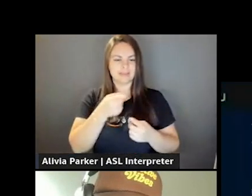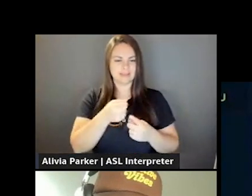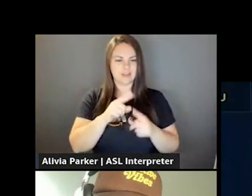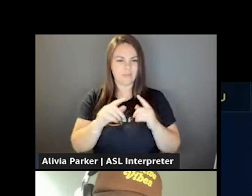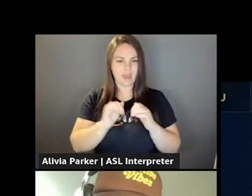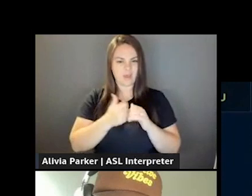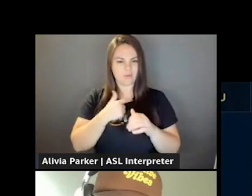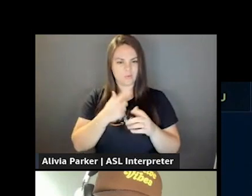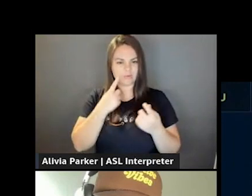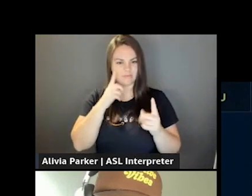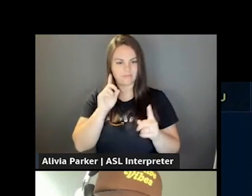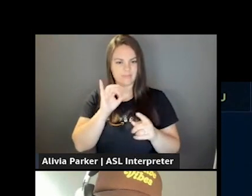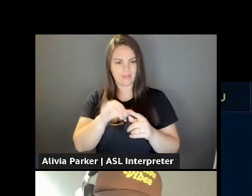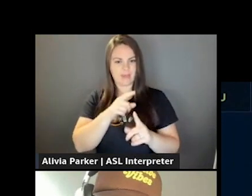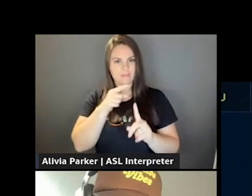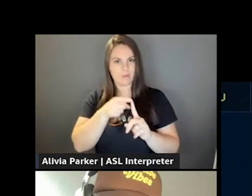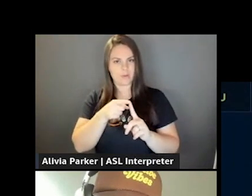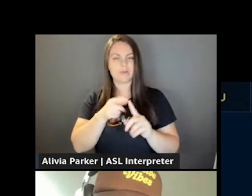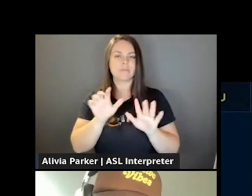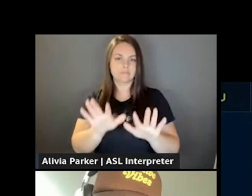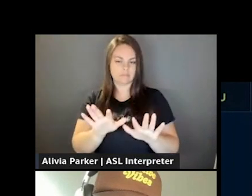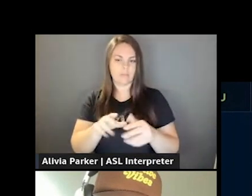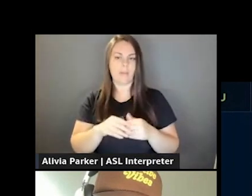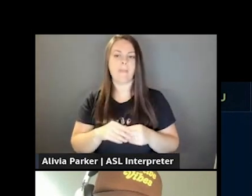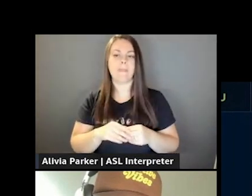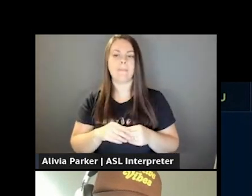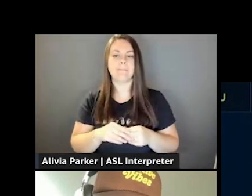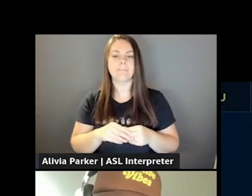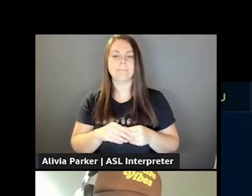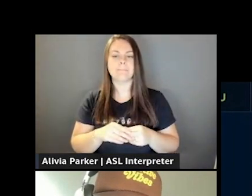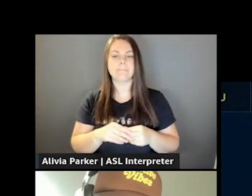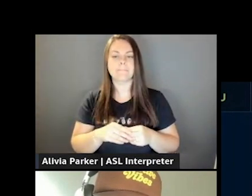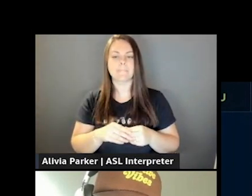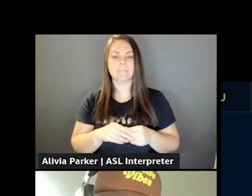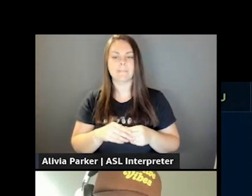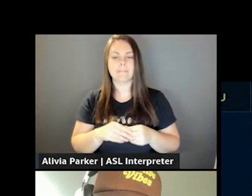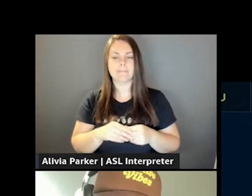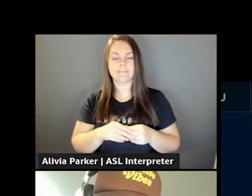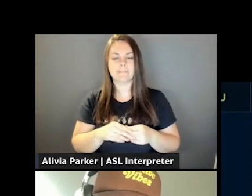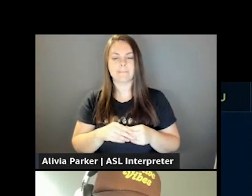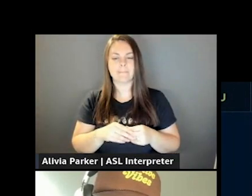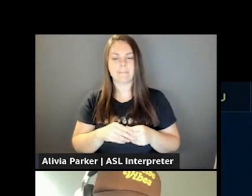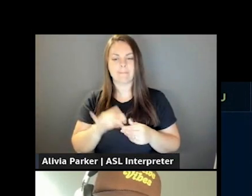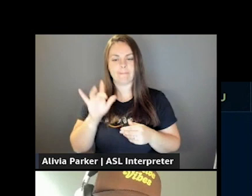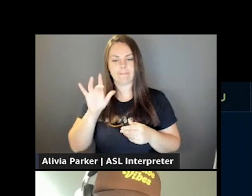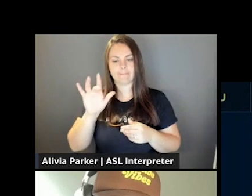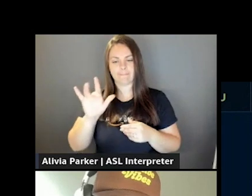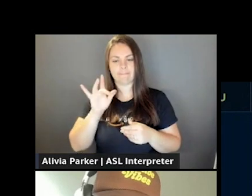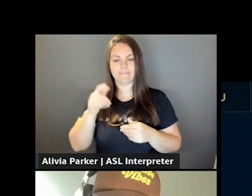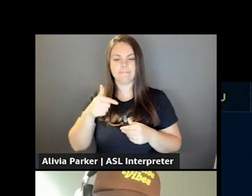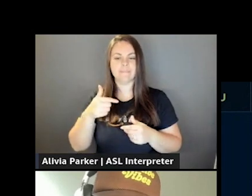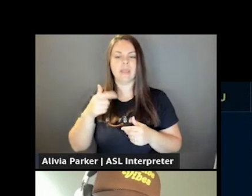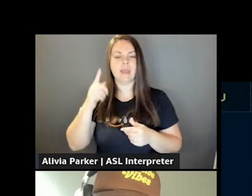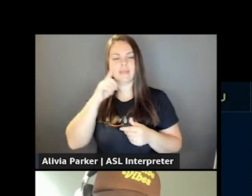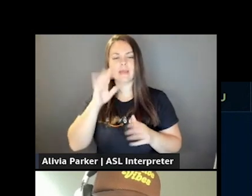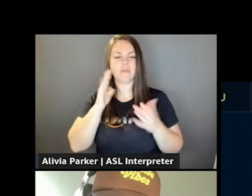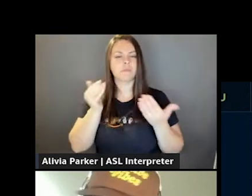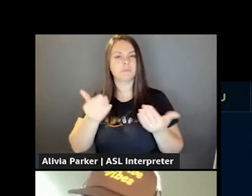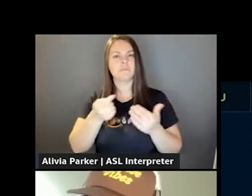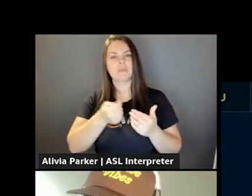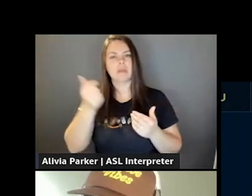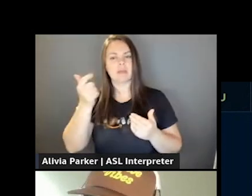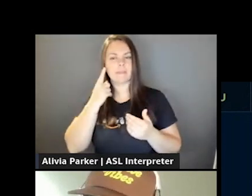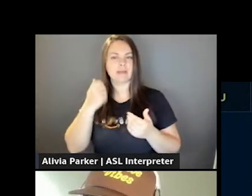point? What we can do, let's say that I pulled that out of the oven too soon, so I'm going to delete that part.